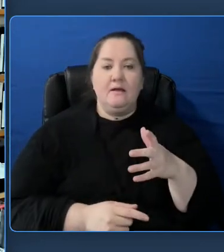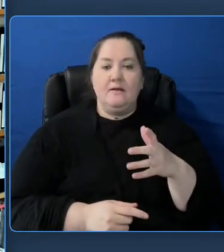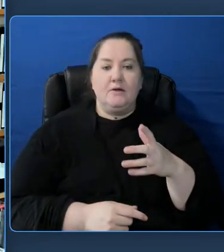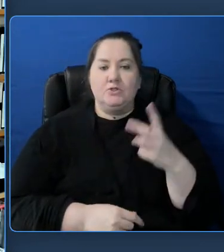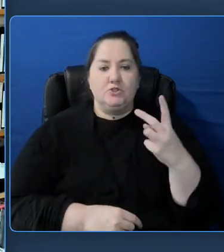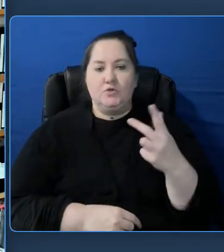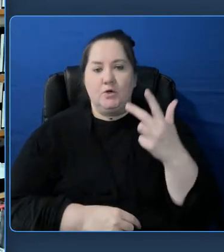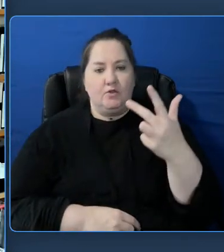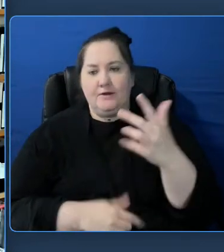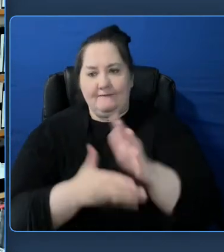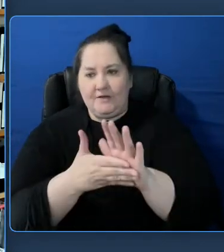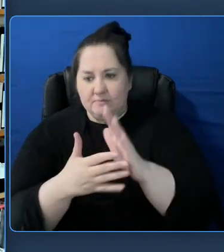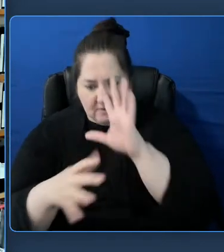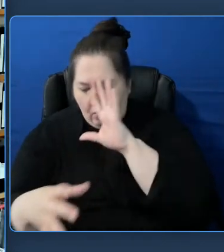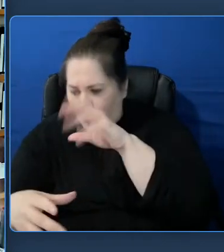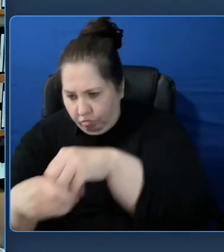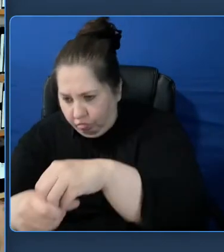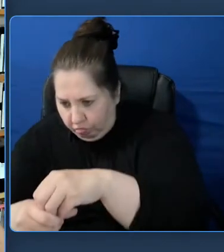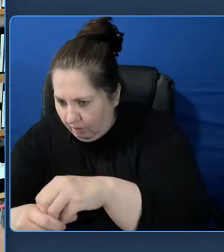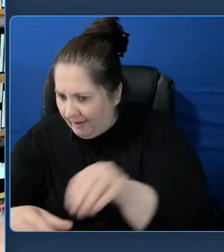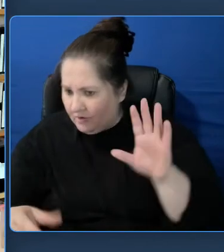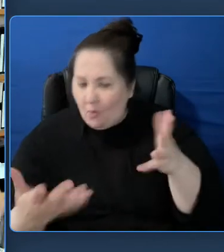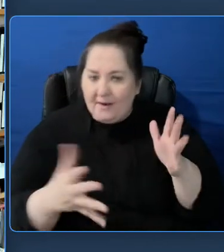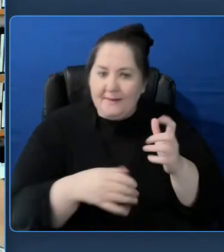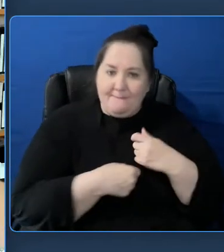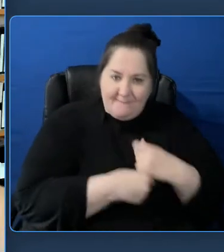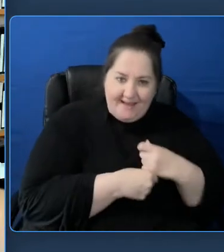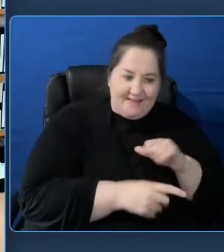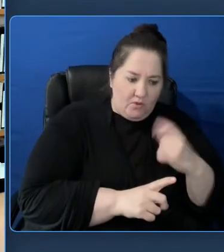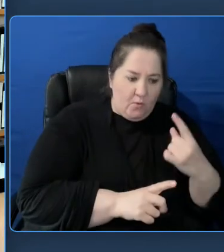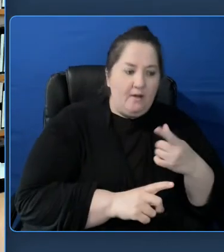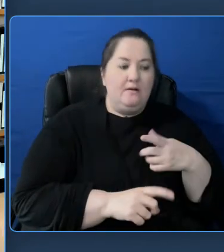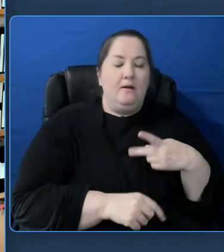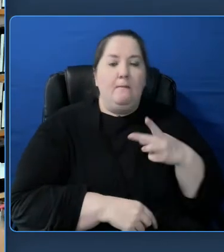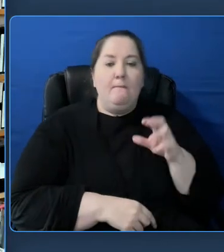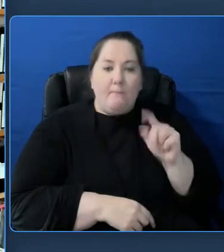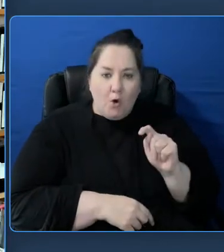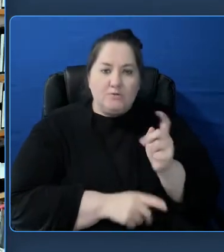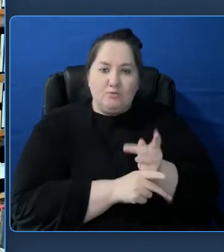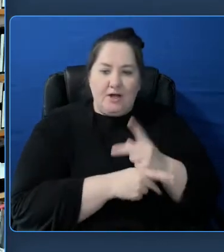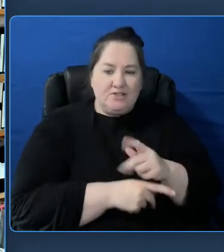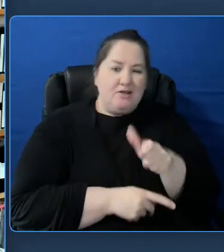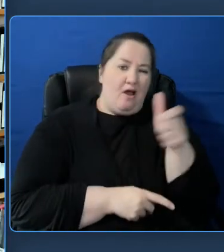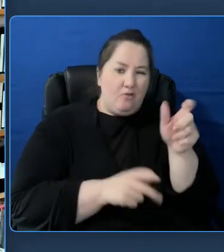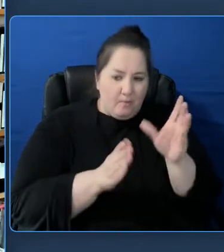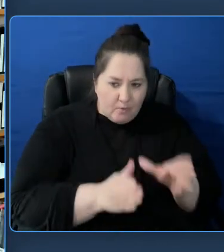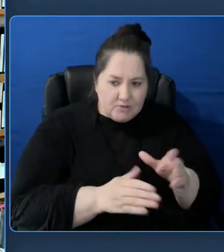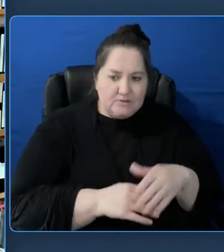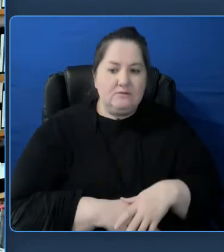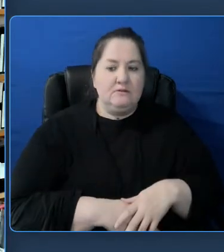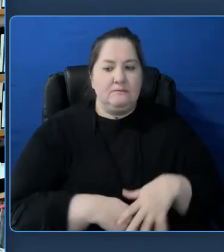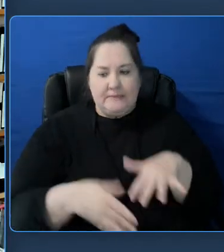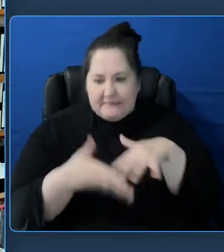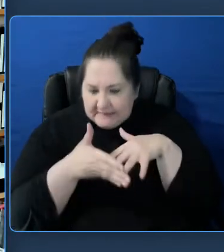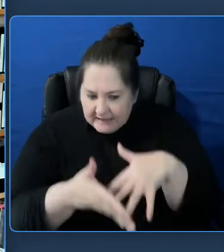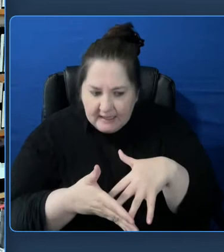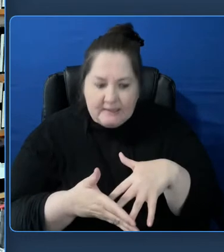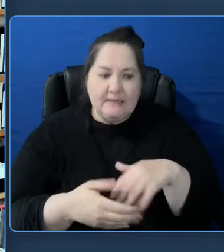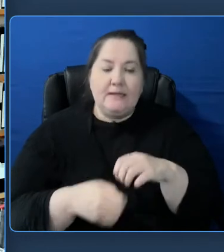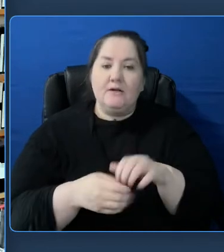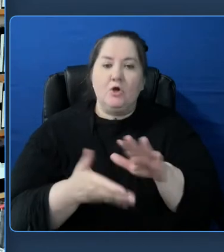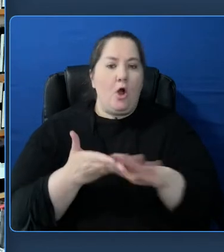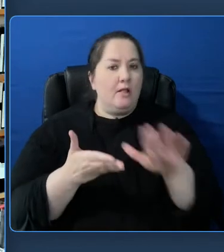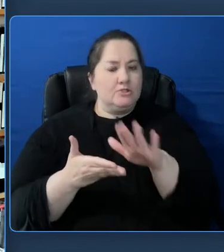or three films hence. He's made the film. Post-production is handled by somebody else. No, it needs to be studied in